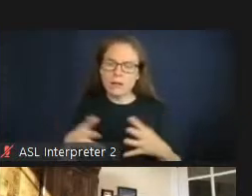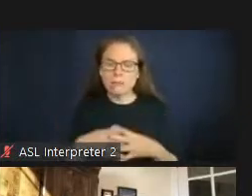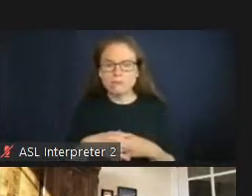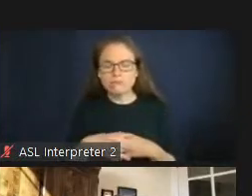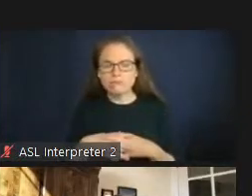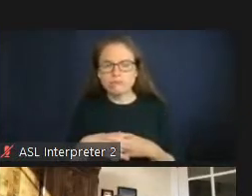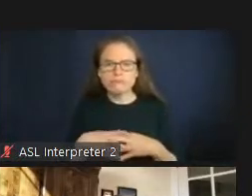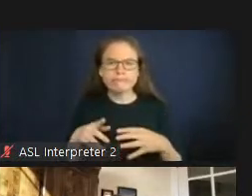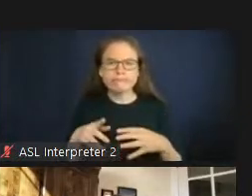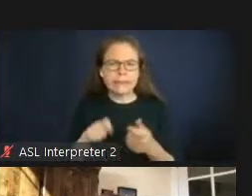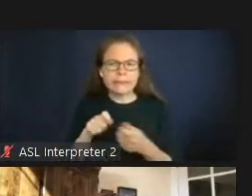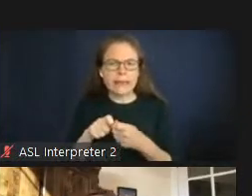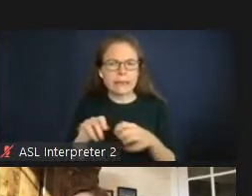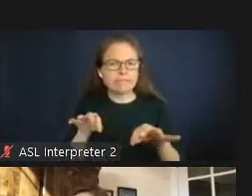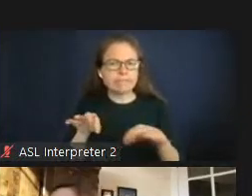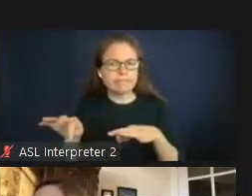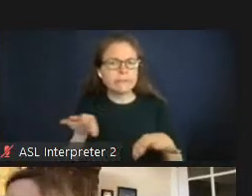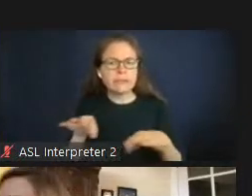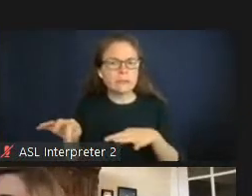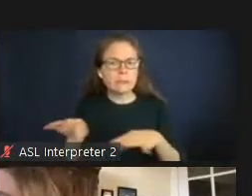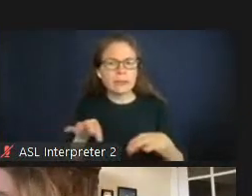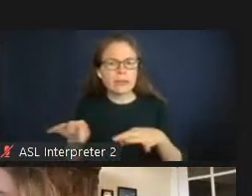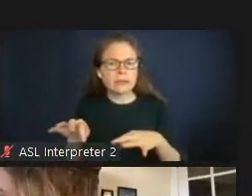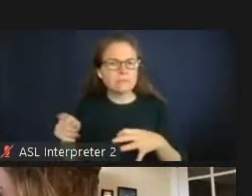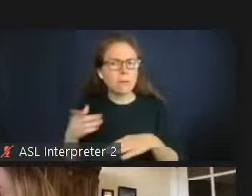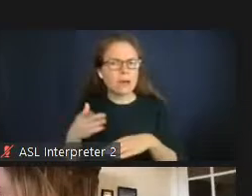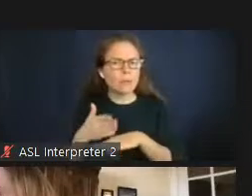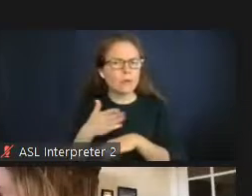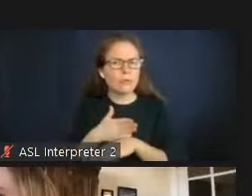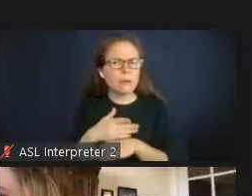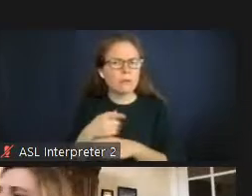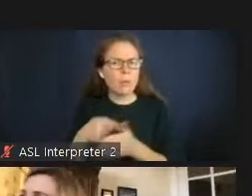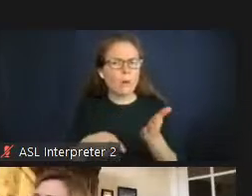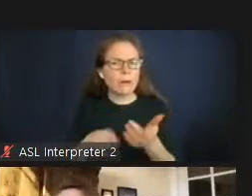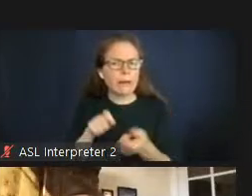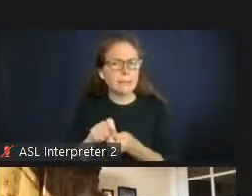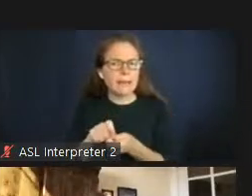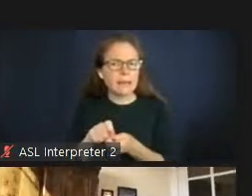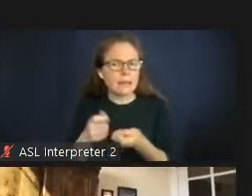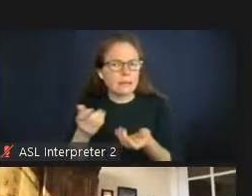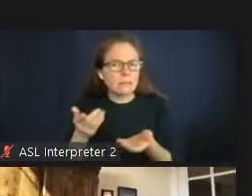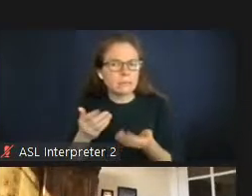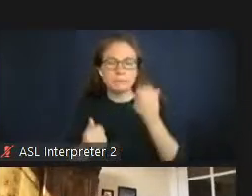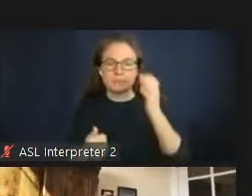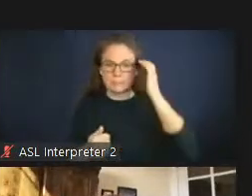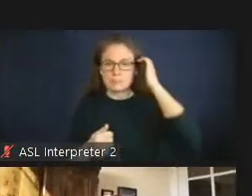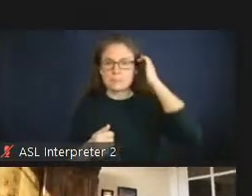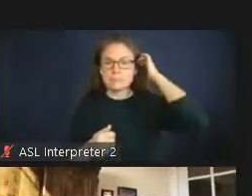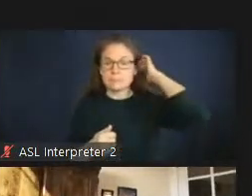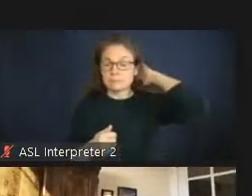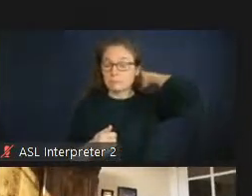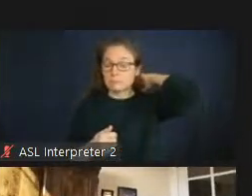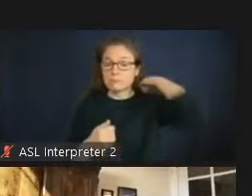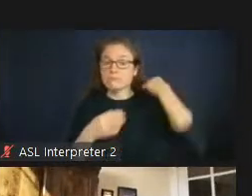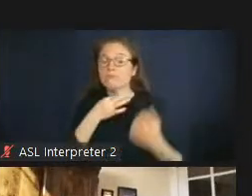of what the improvements might be at that time. Have there been any